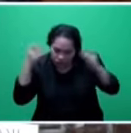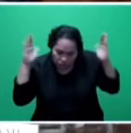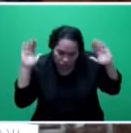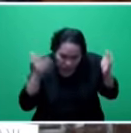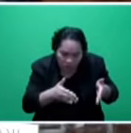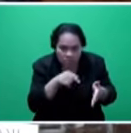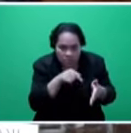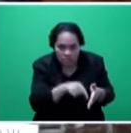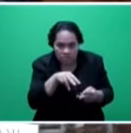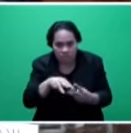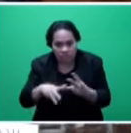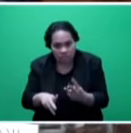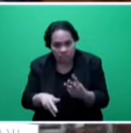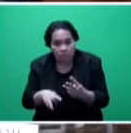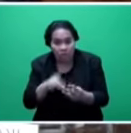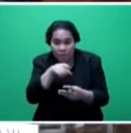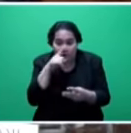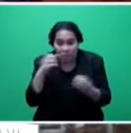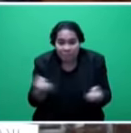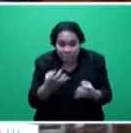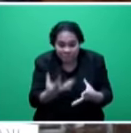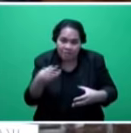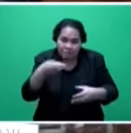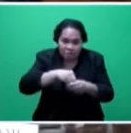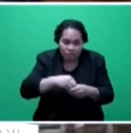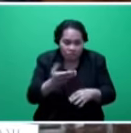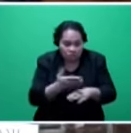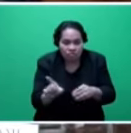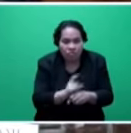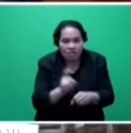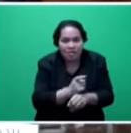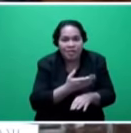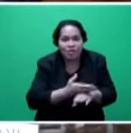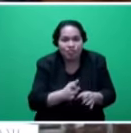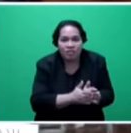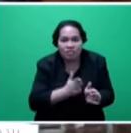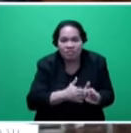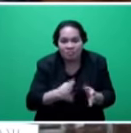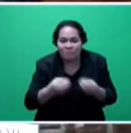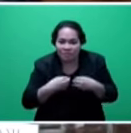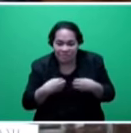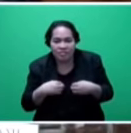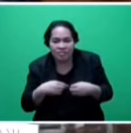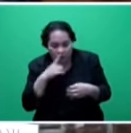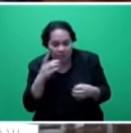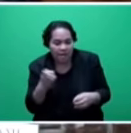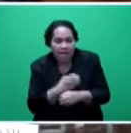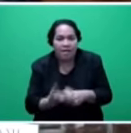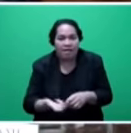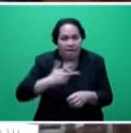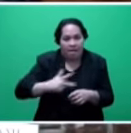our SMEs can engage in those sectors to create new industries that would employ our people. We need special